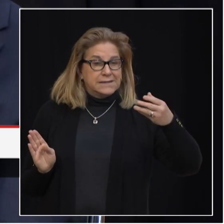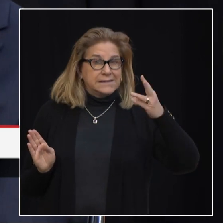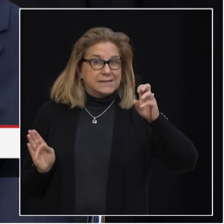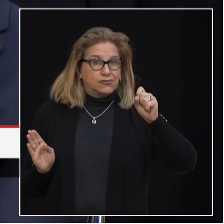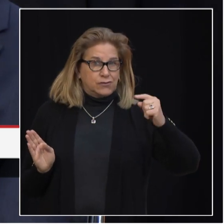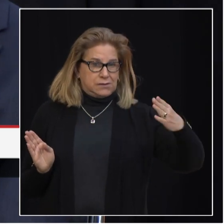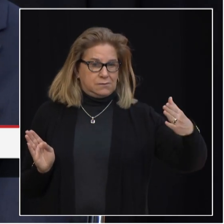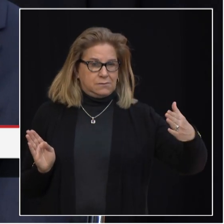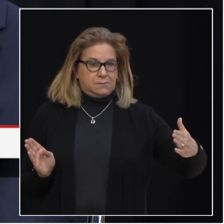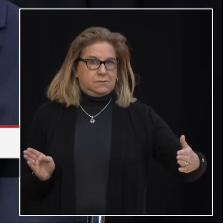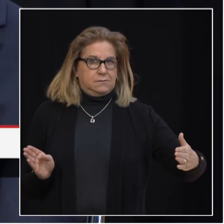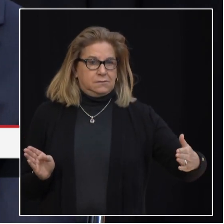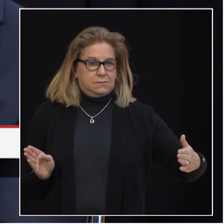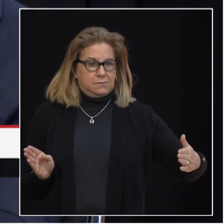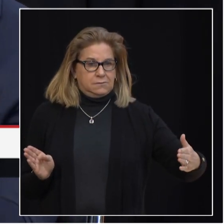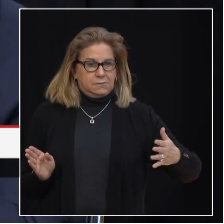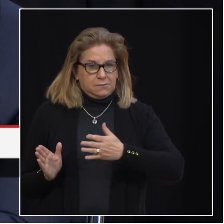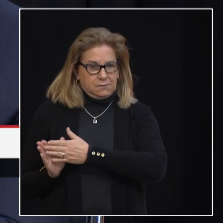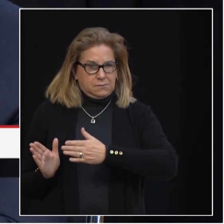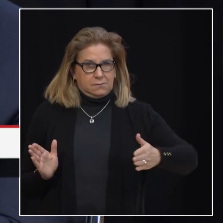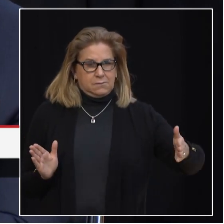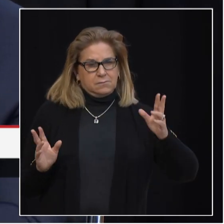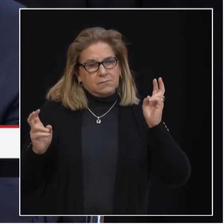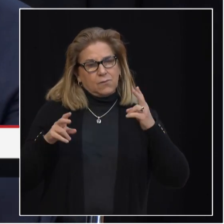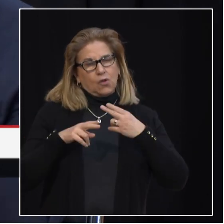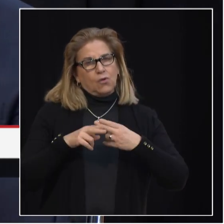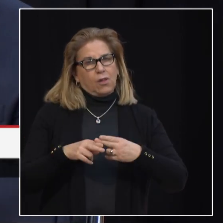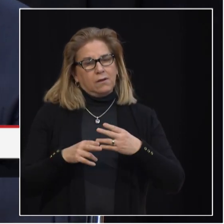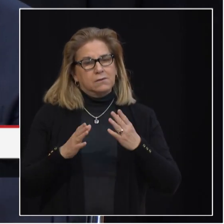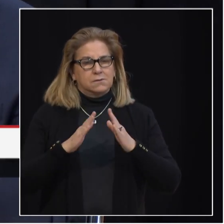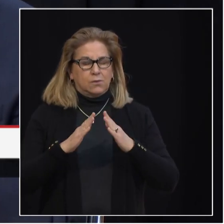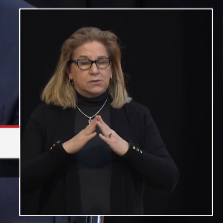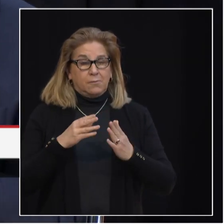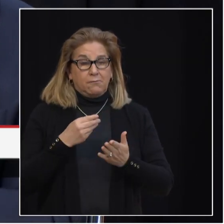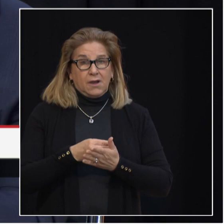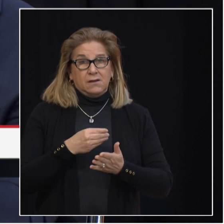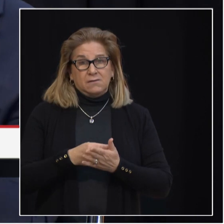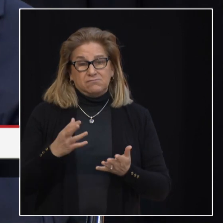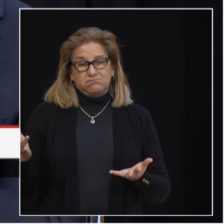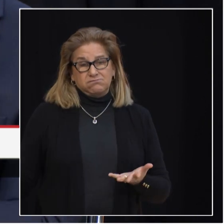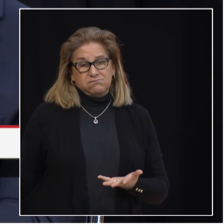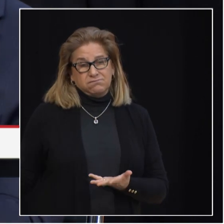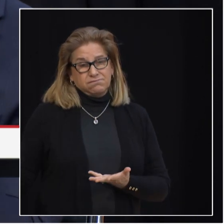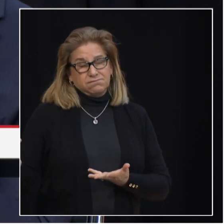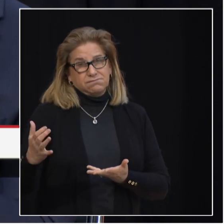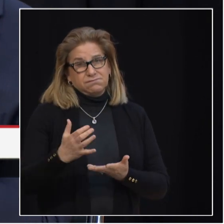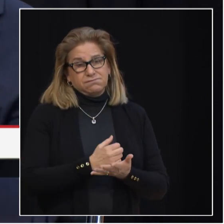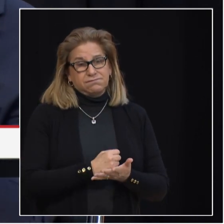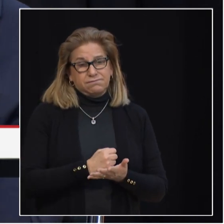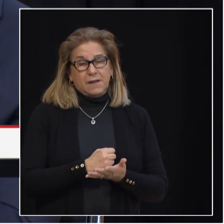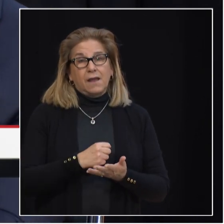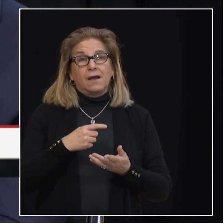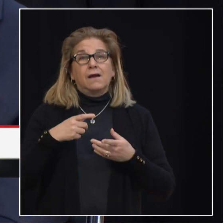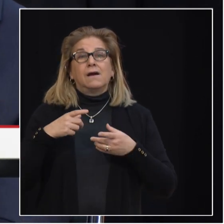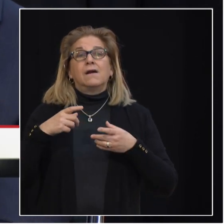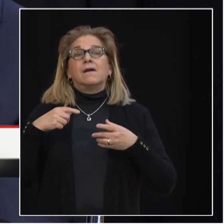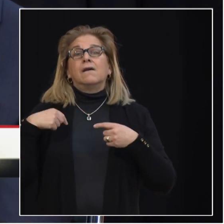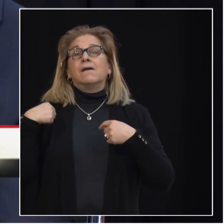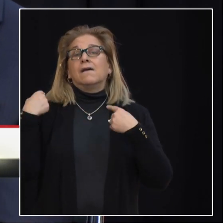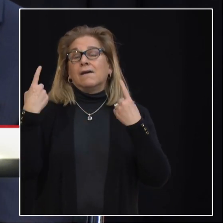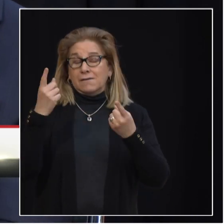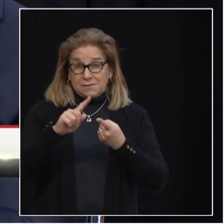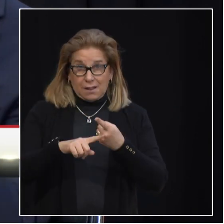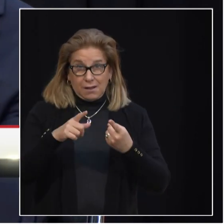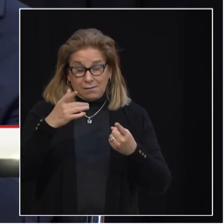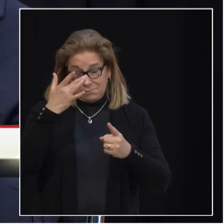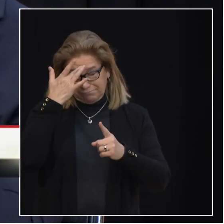million pre-pandemic. Now, as the pandemic hit and we start to see less foot traffic, less pedestrians, less office workers by